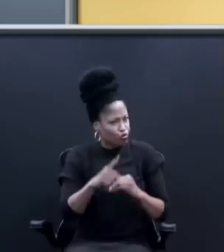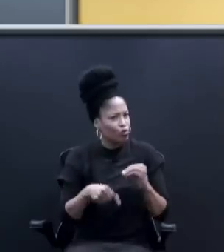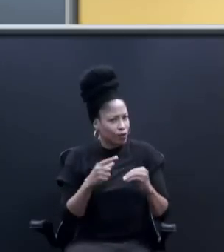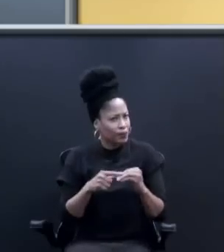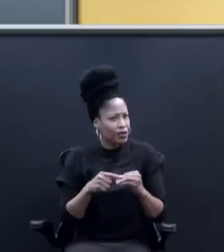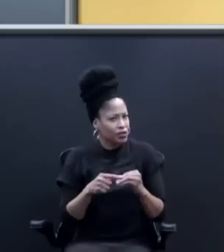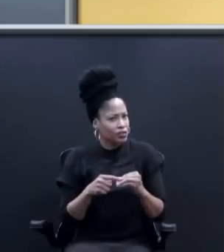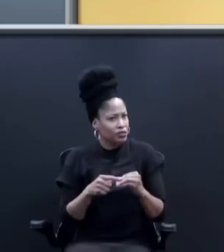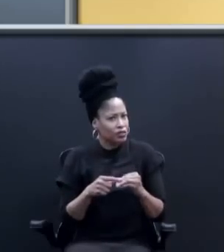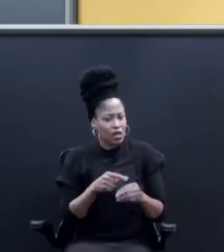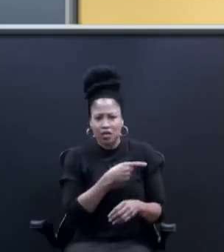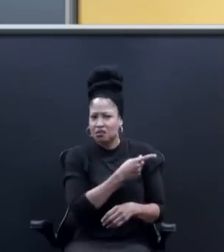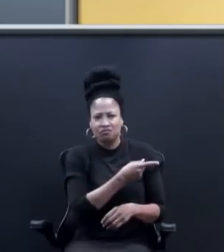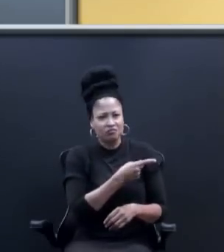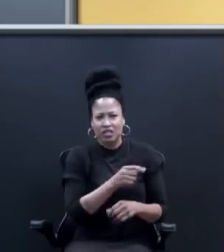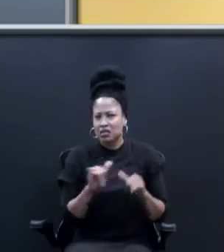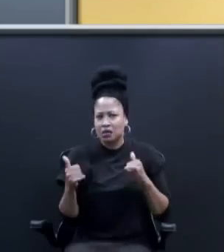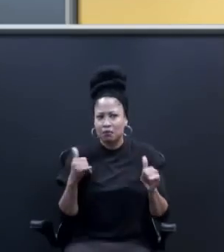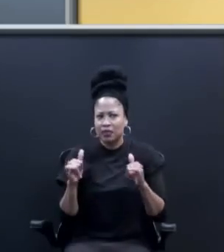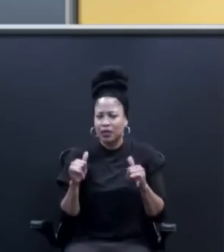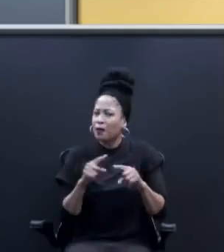play with it. But it said Jews.